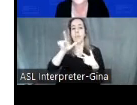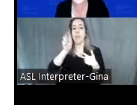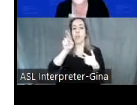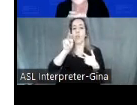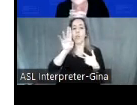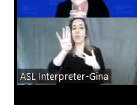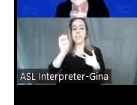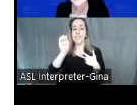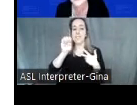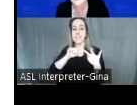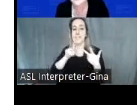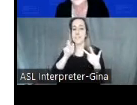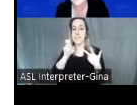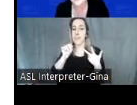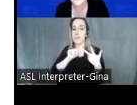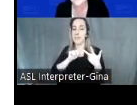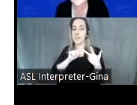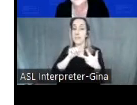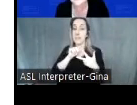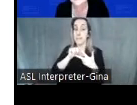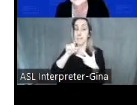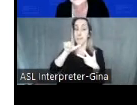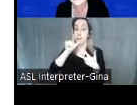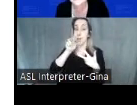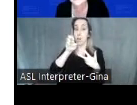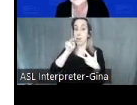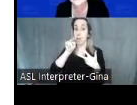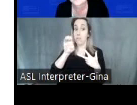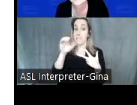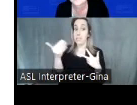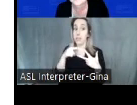followed by Ken Fishman. Is Lawrence Shayer with us?